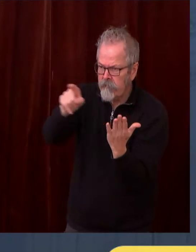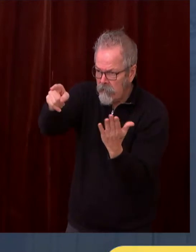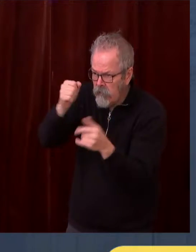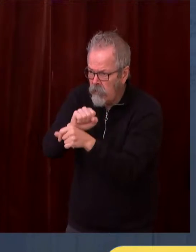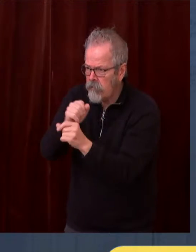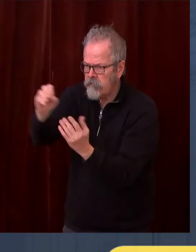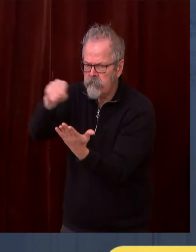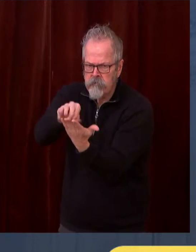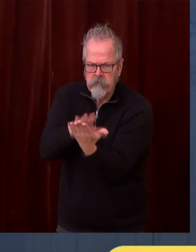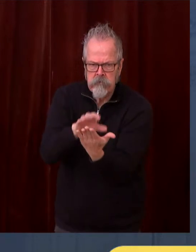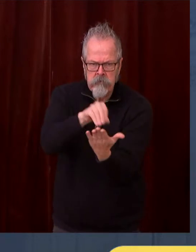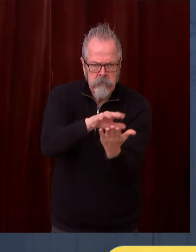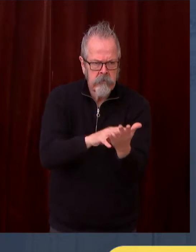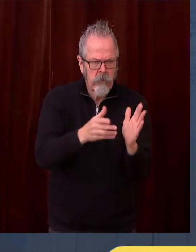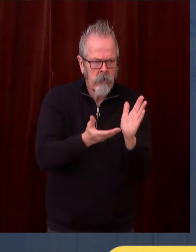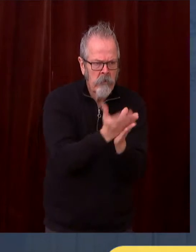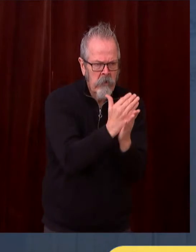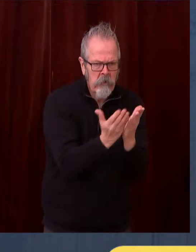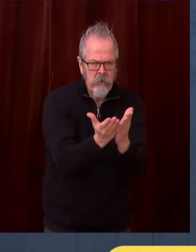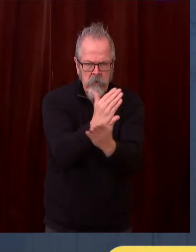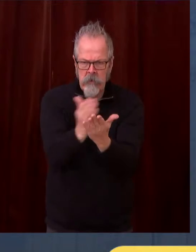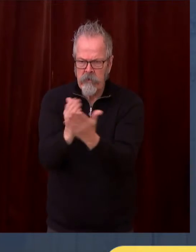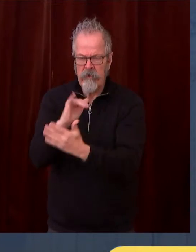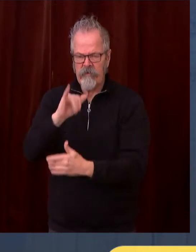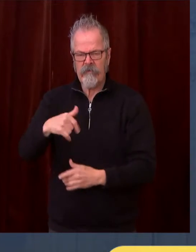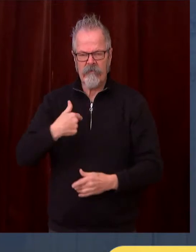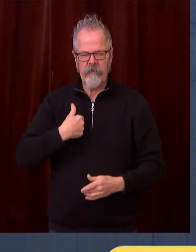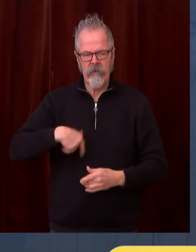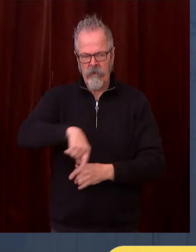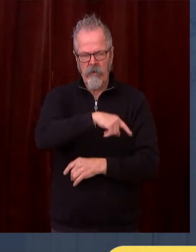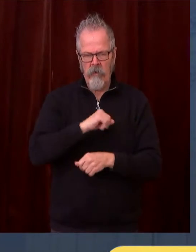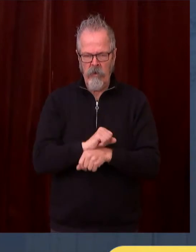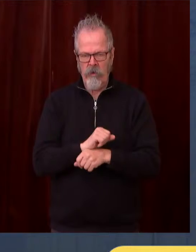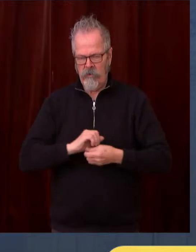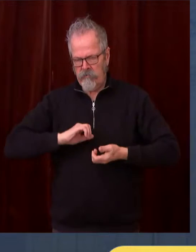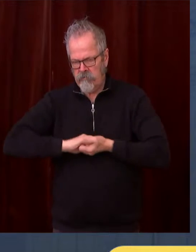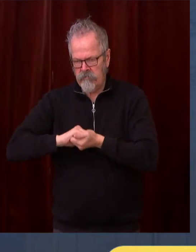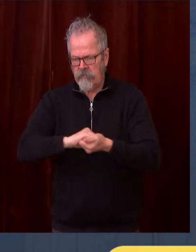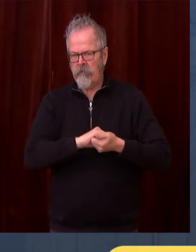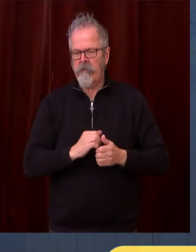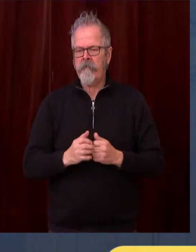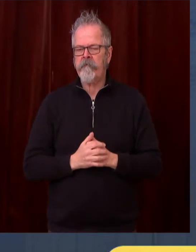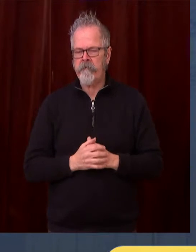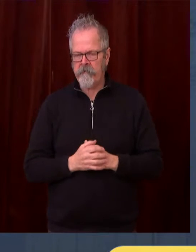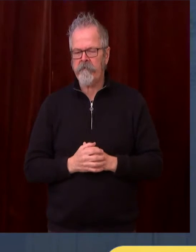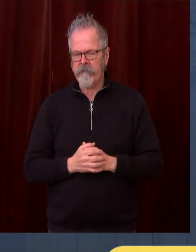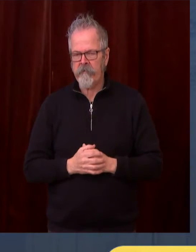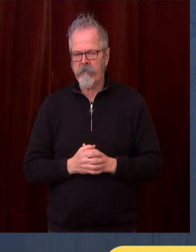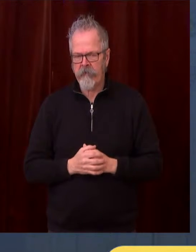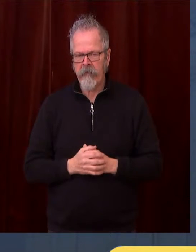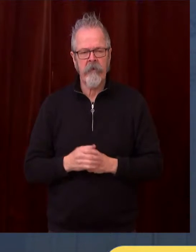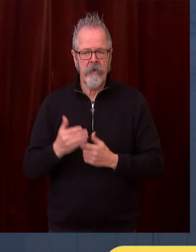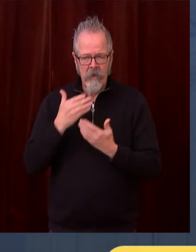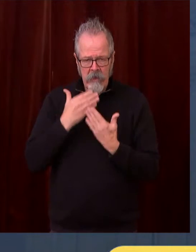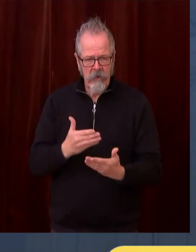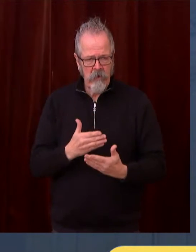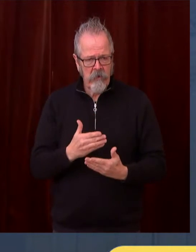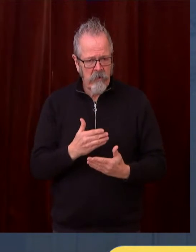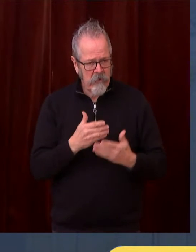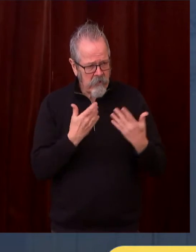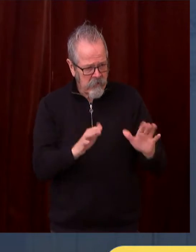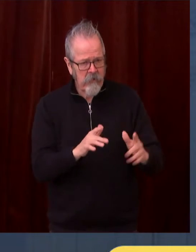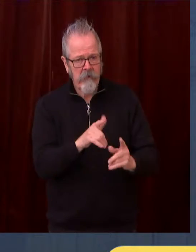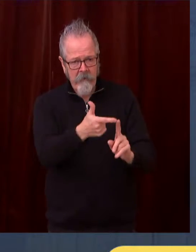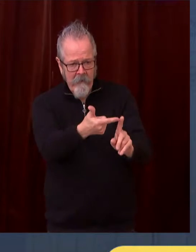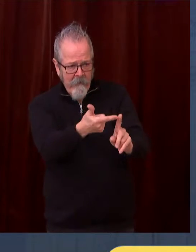Marcuse. Thank you very much, Governor. Most important, our work group concluded